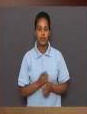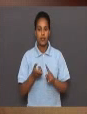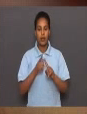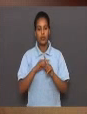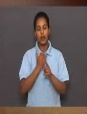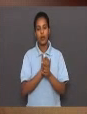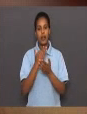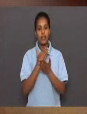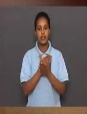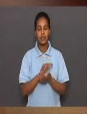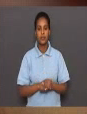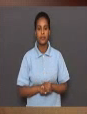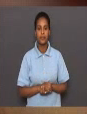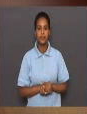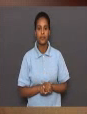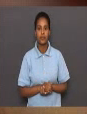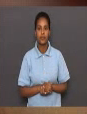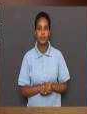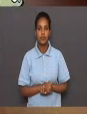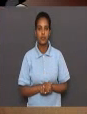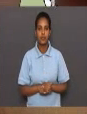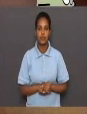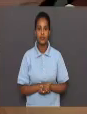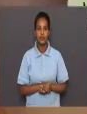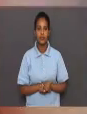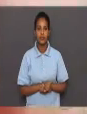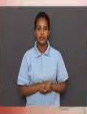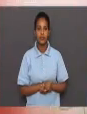Let's get back to our lesson.